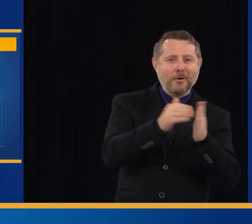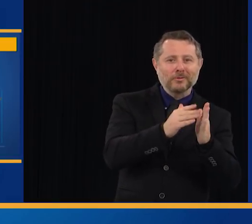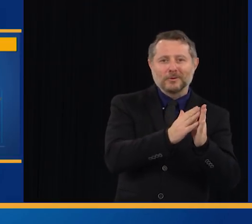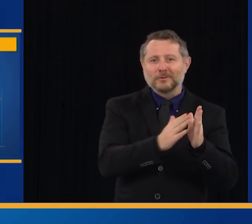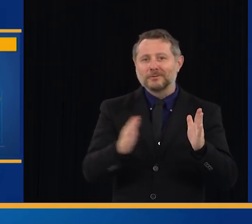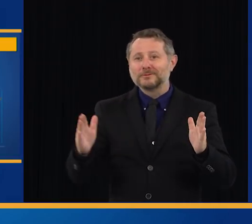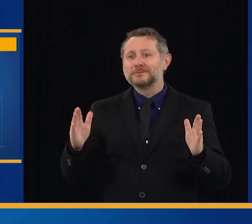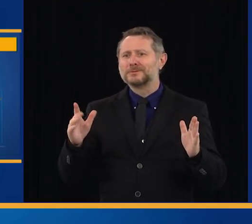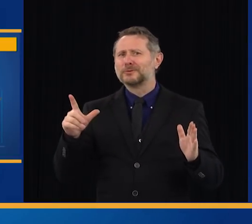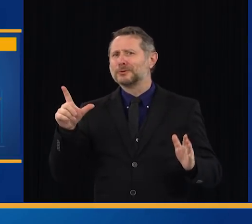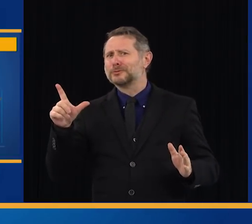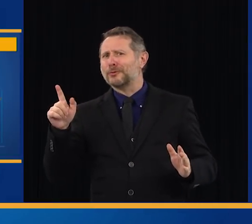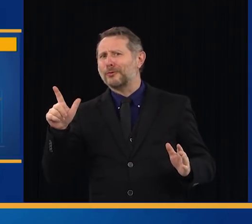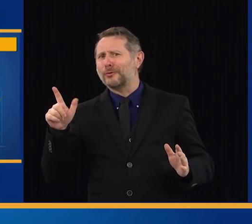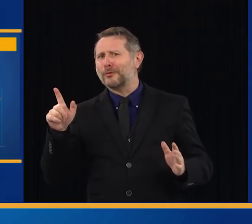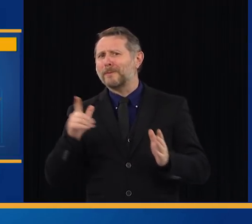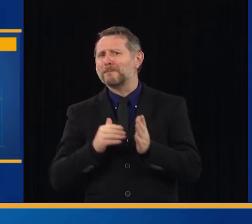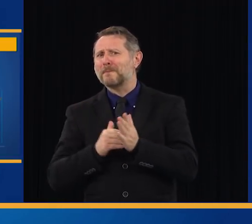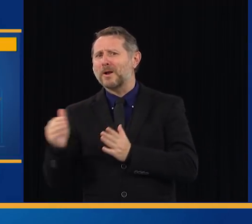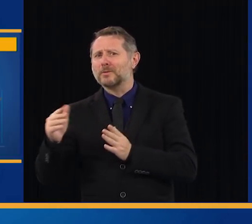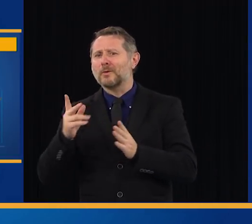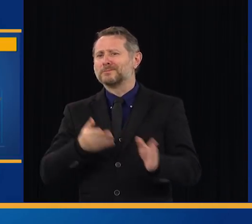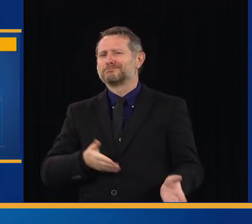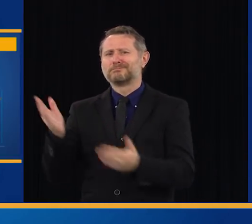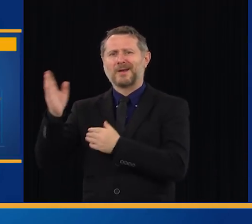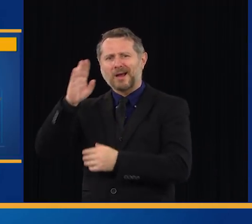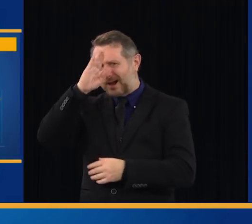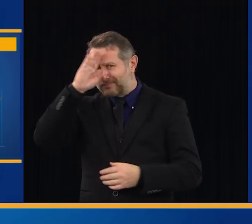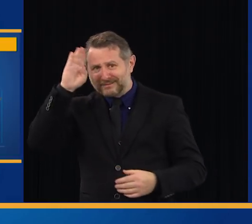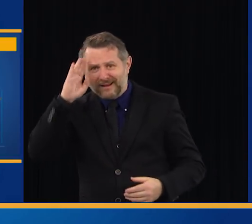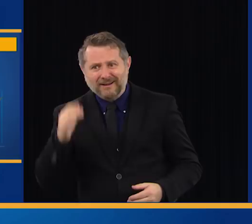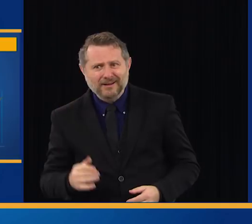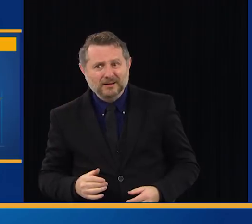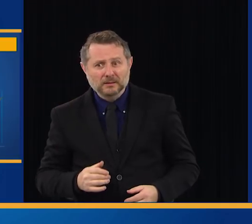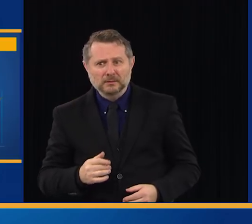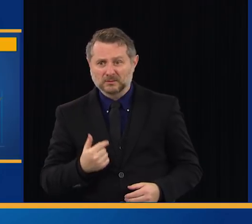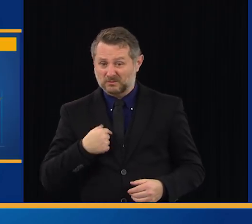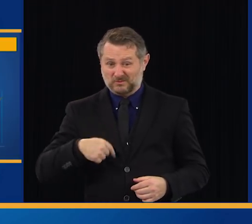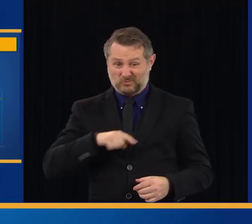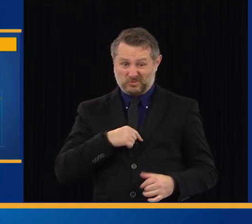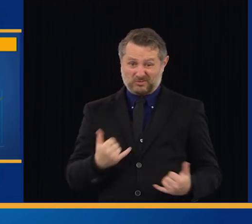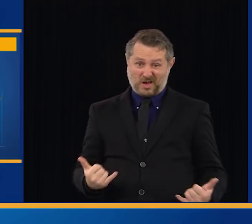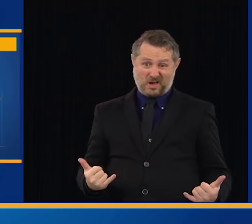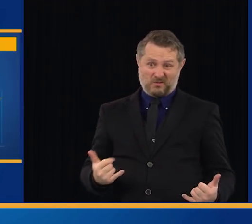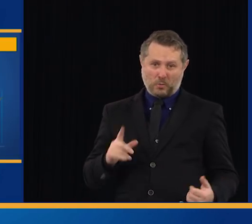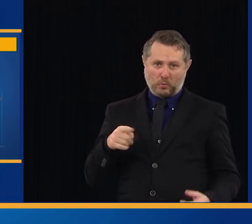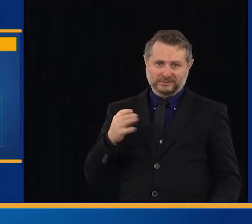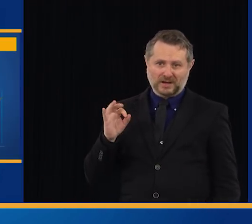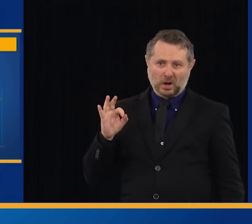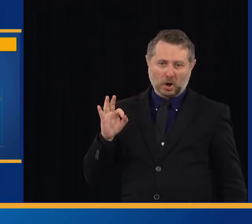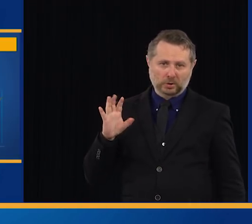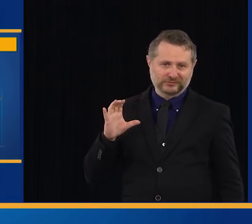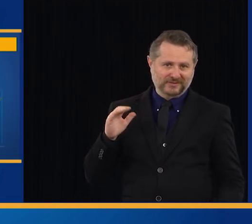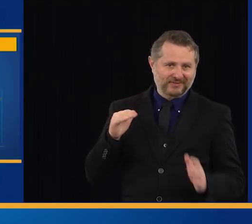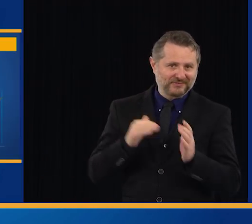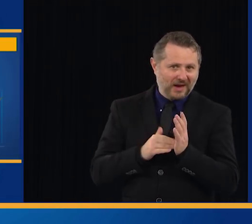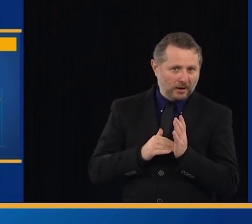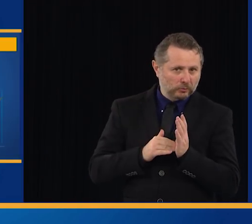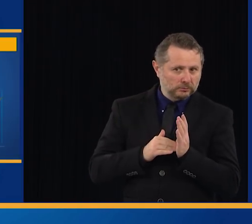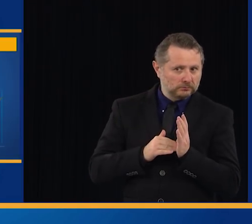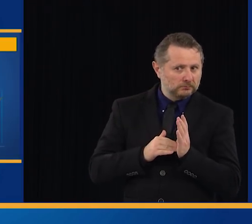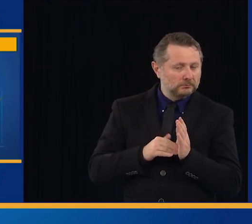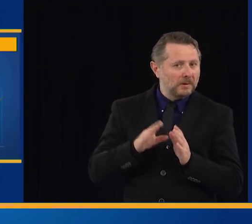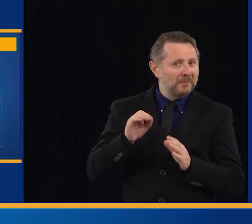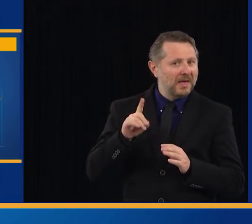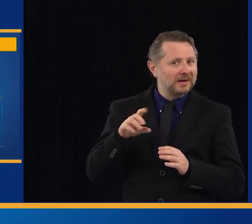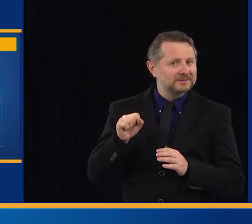would be hospitalized. You know how many that is? We only have 900,000 hospital beds in the nation.